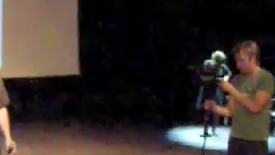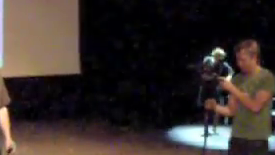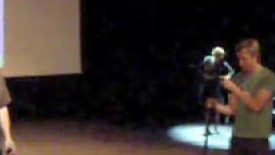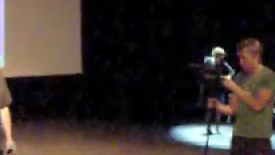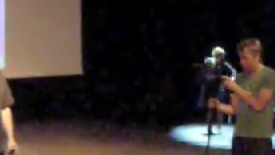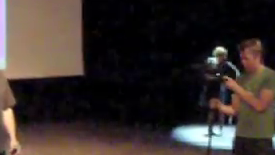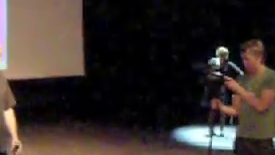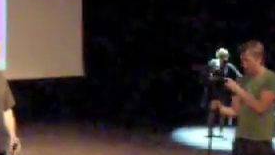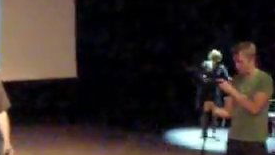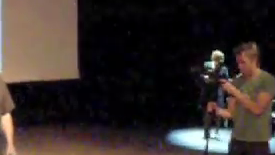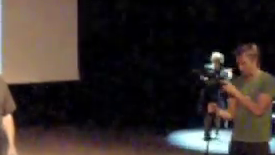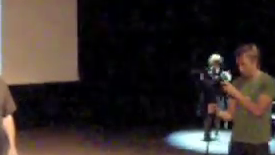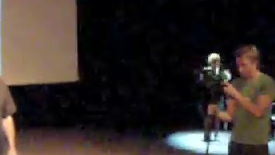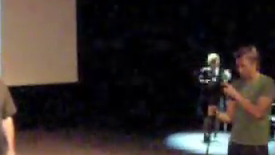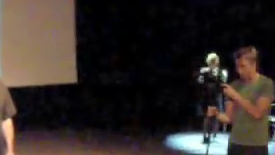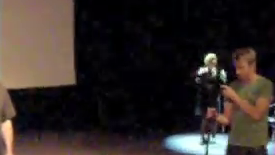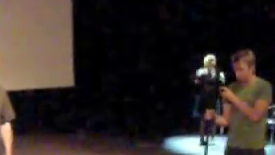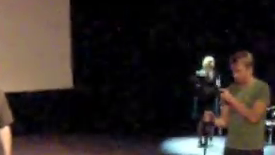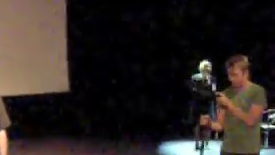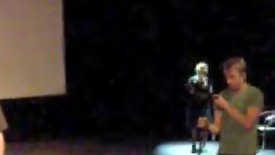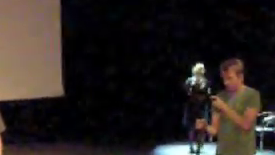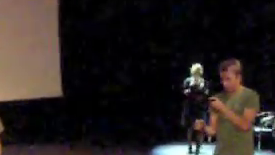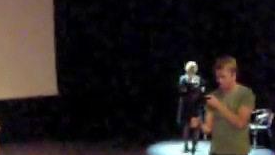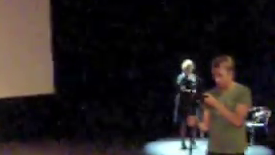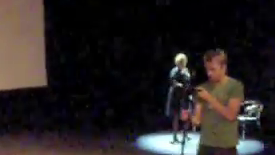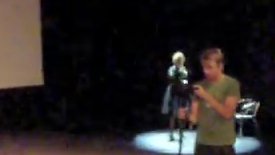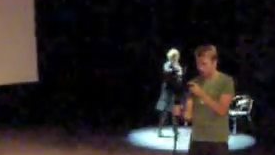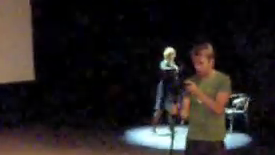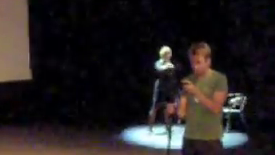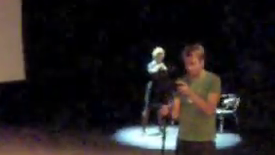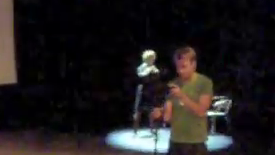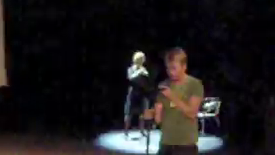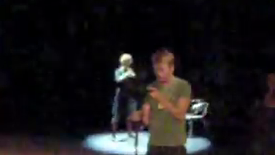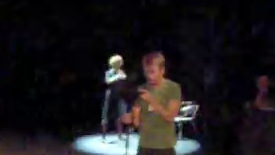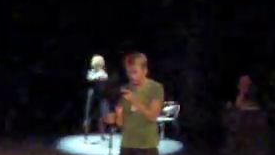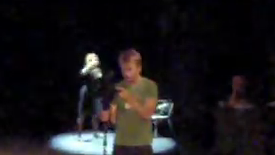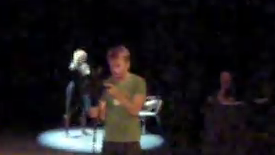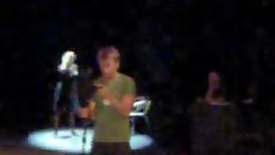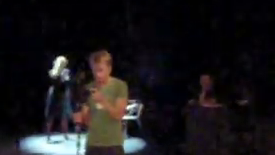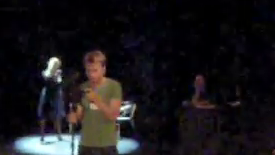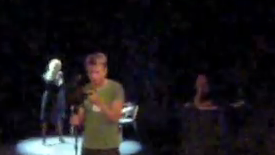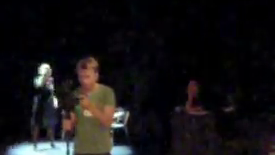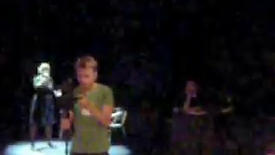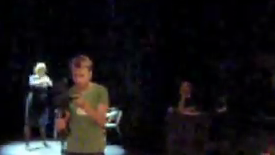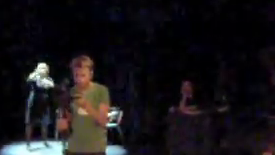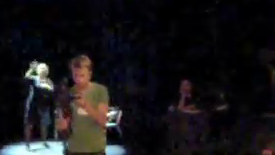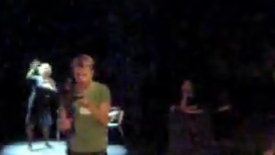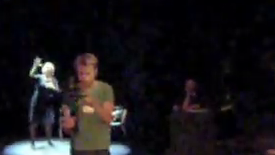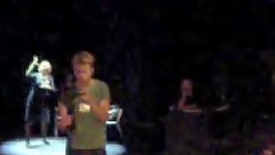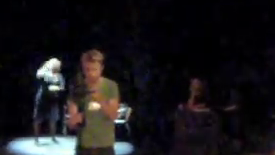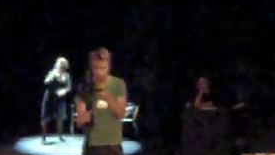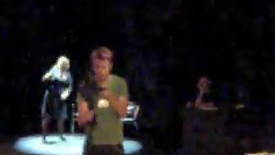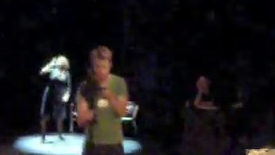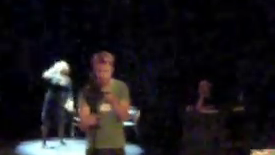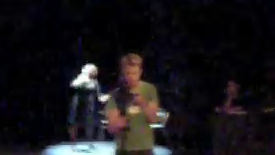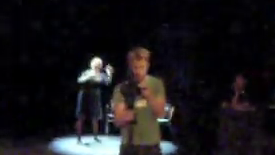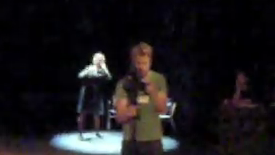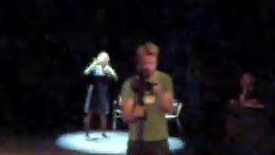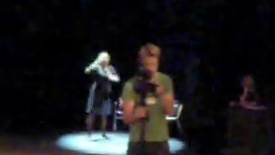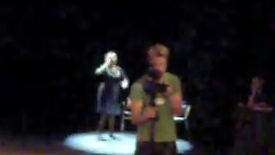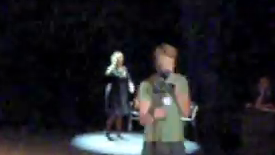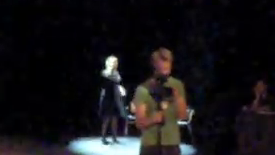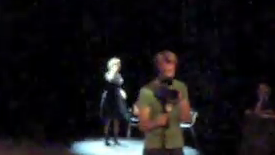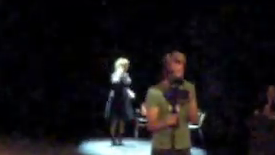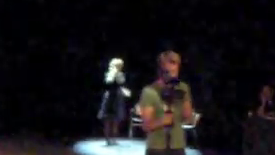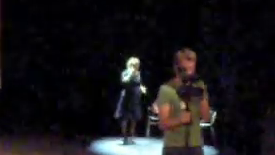waist, tired, proud, knowing the mountain, knowing the human force